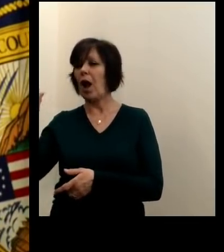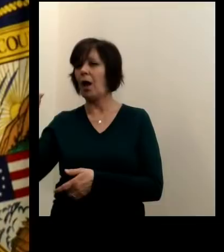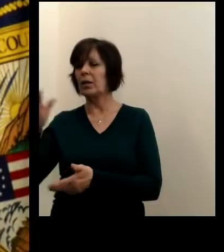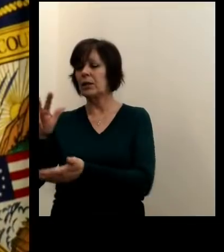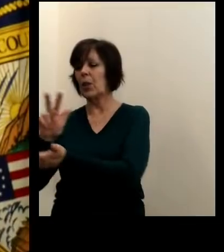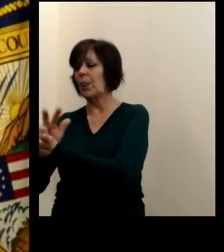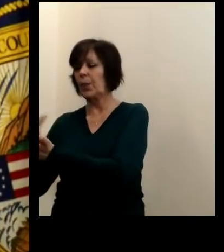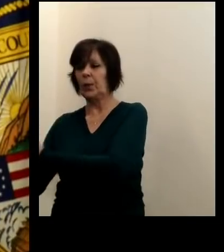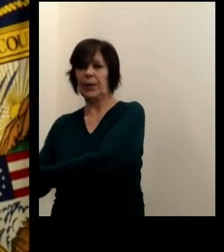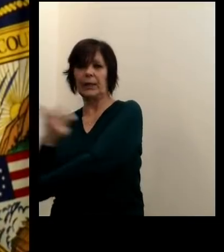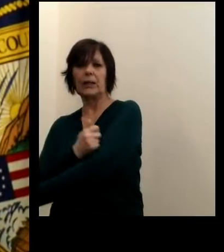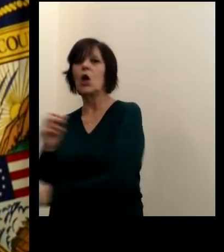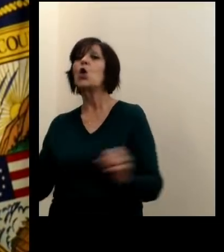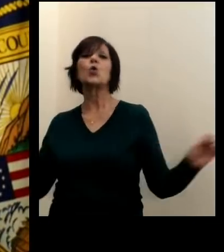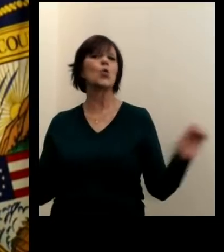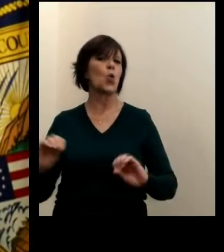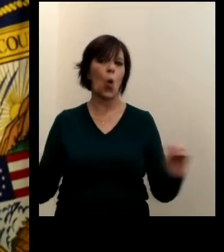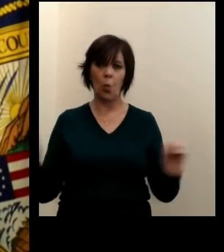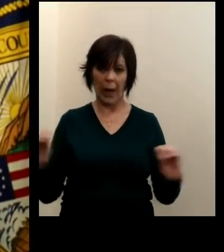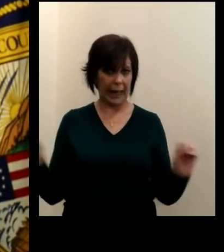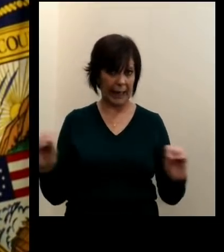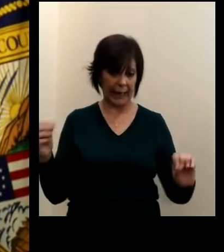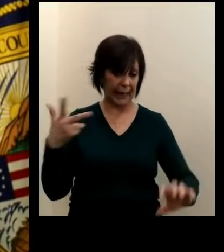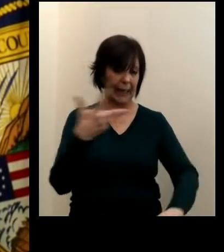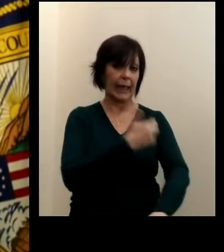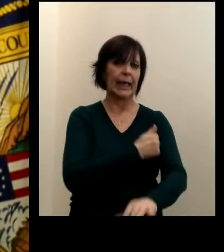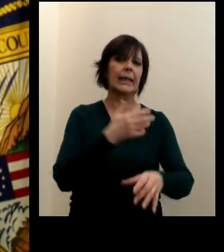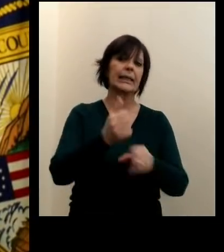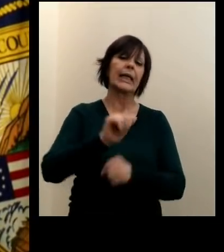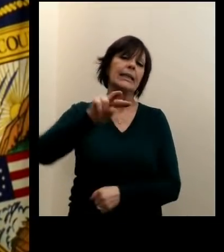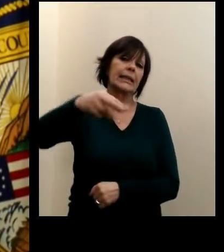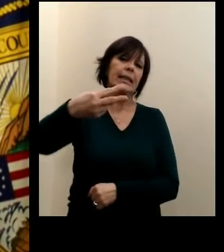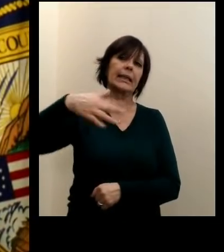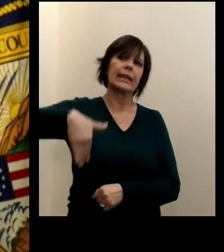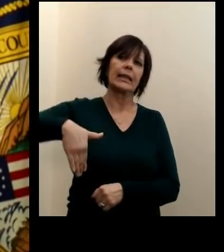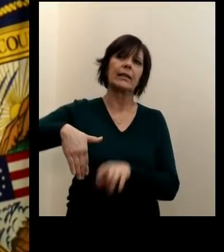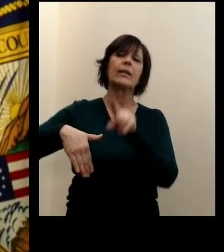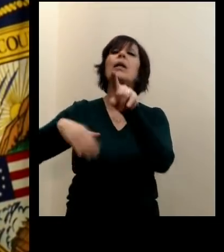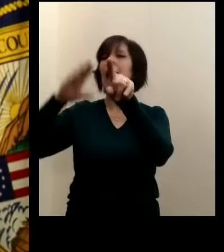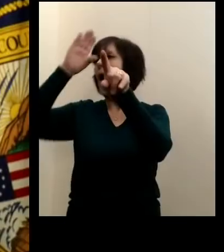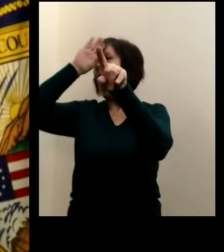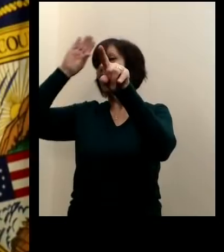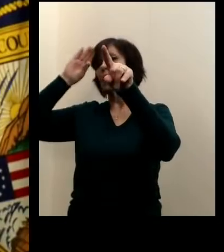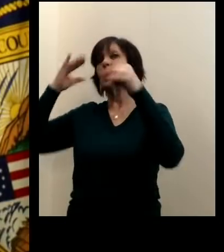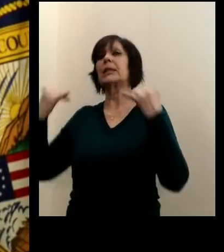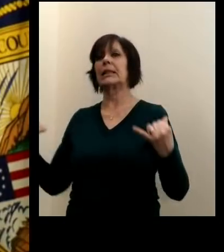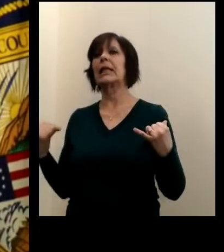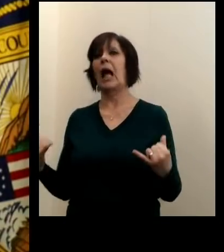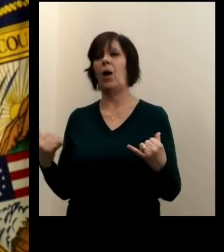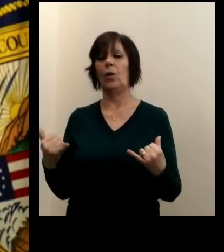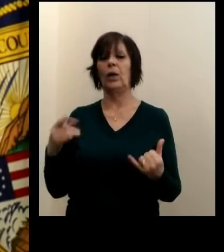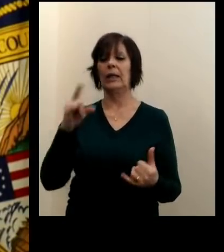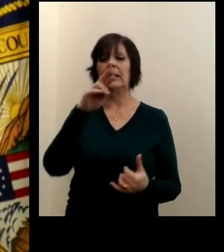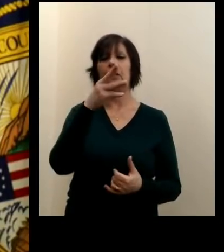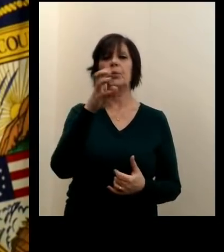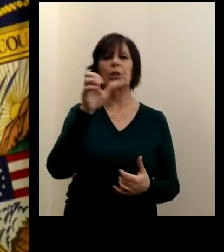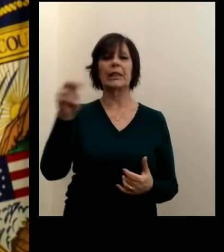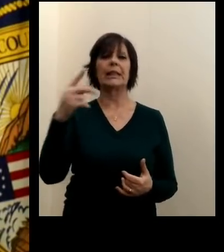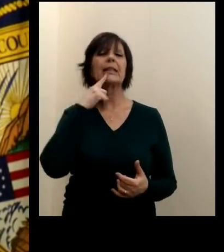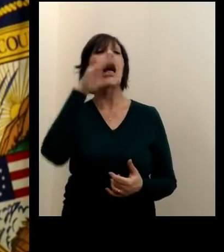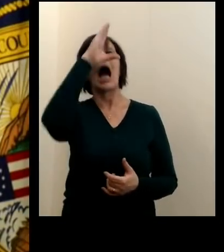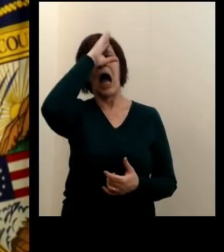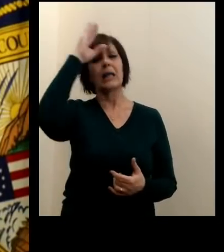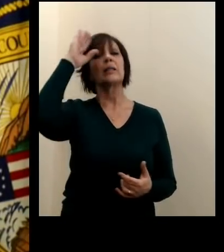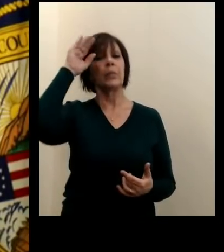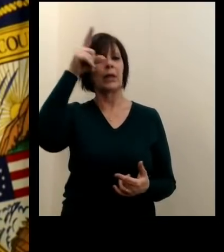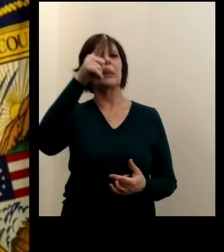No one that's been vaccinated by Erie County would have gotten their second dose yet. The hospitals may have vaccinated someone